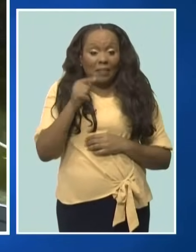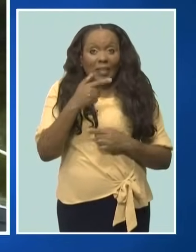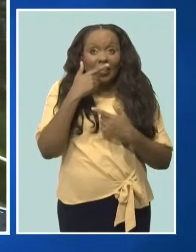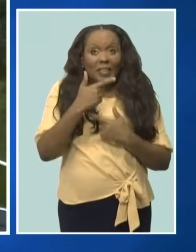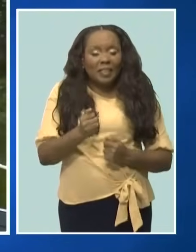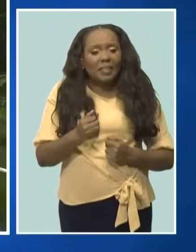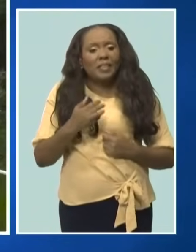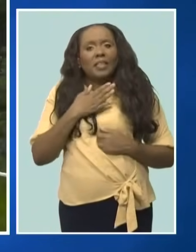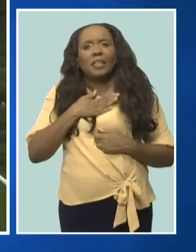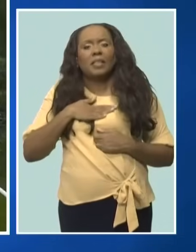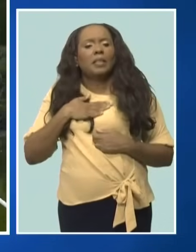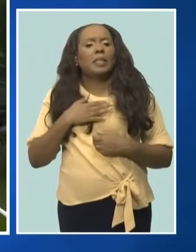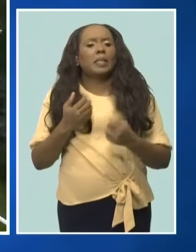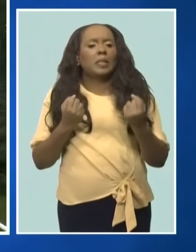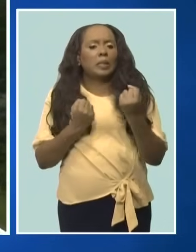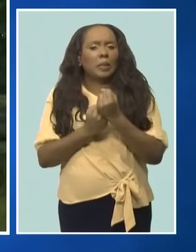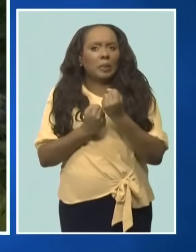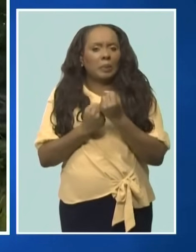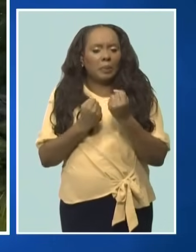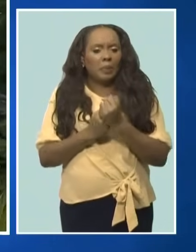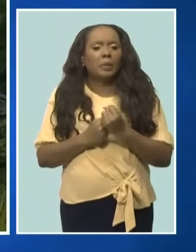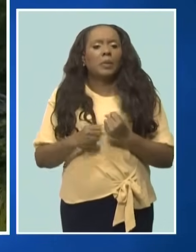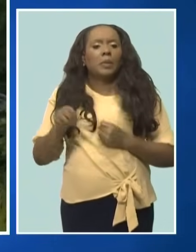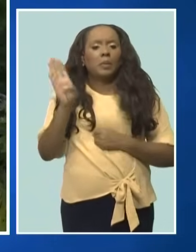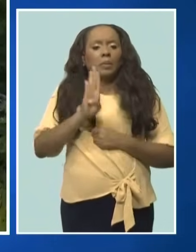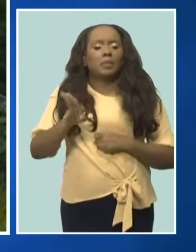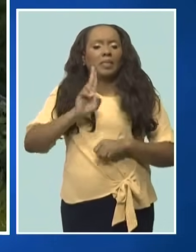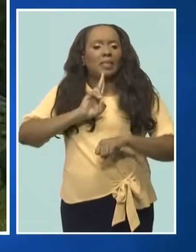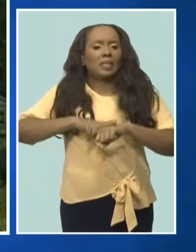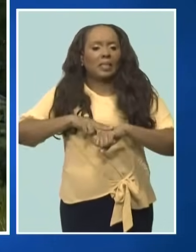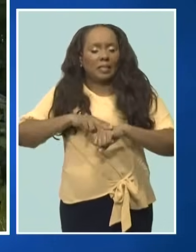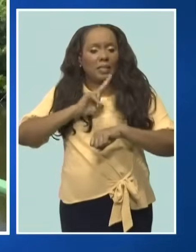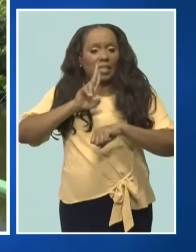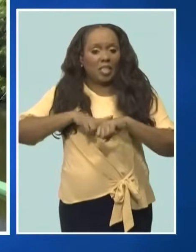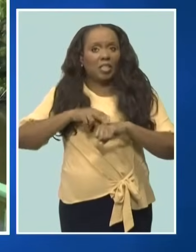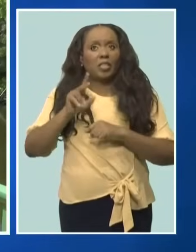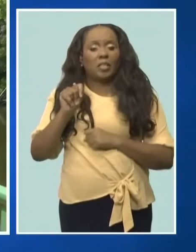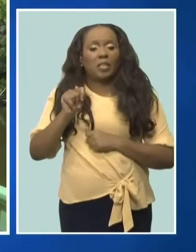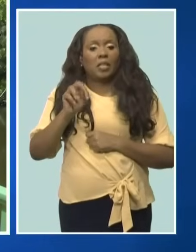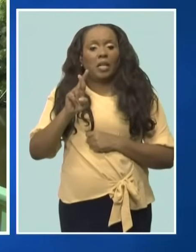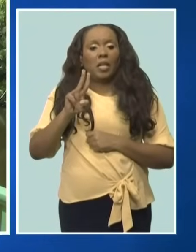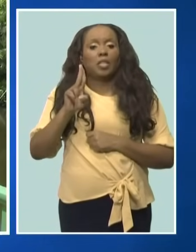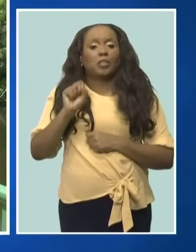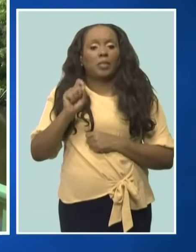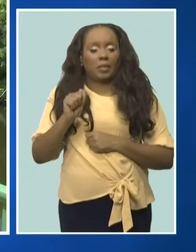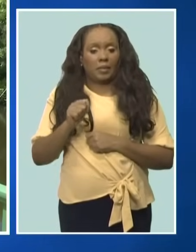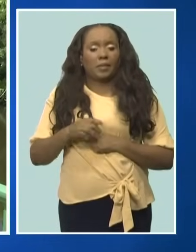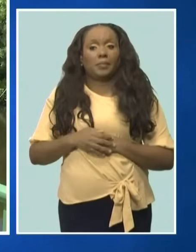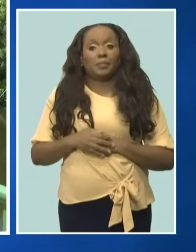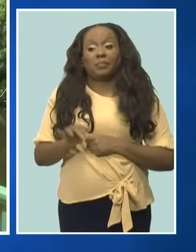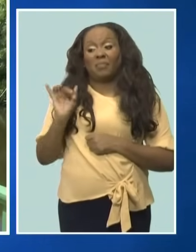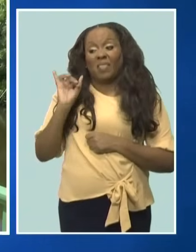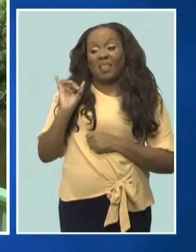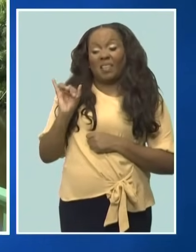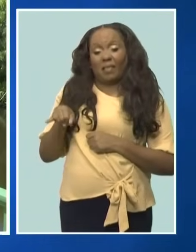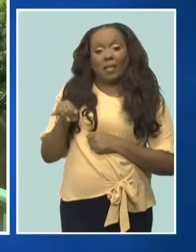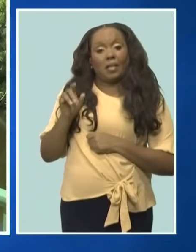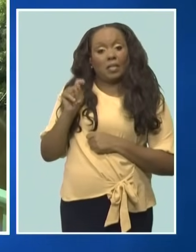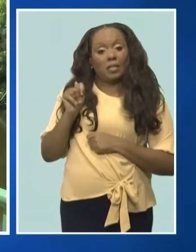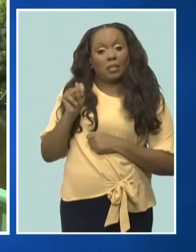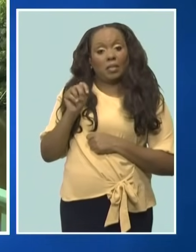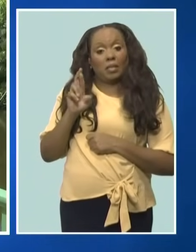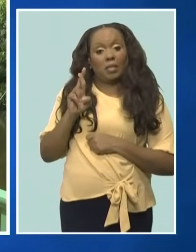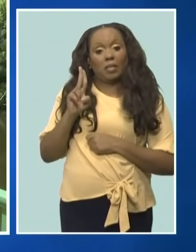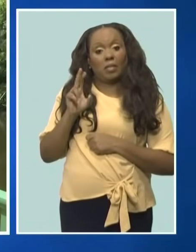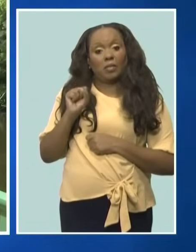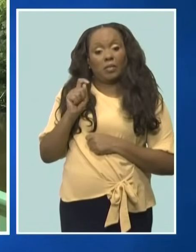to come forward in support of the Barbados Nature Conservancy Trust. The trust will also have responsibility for Farley